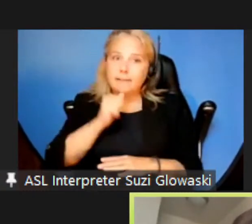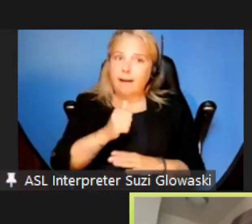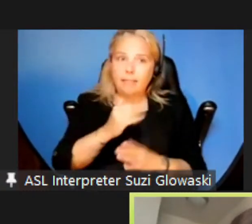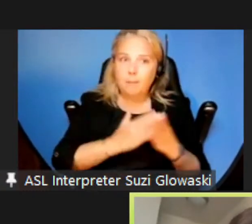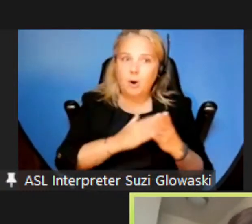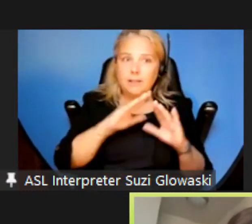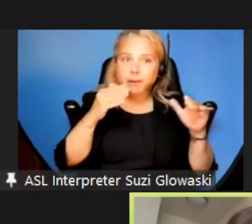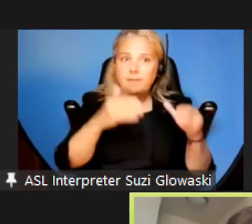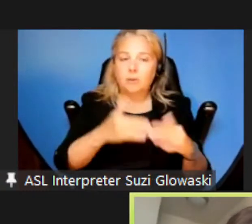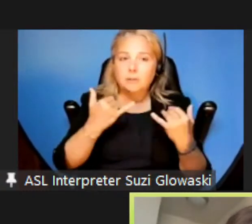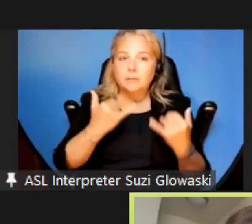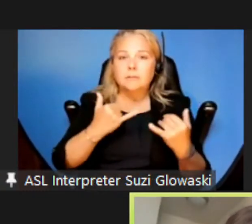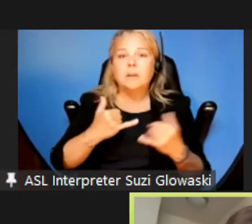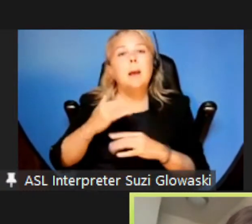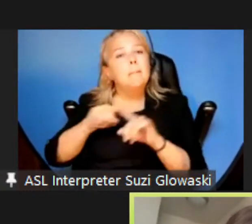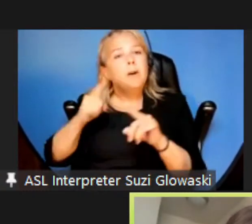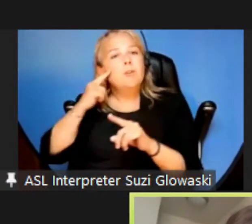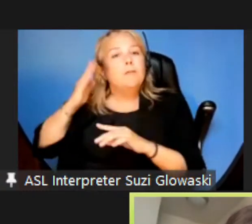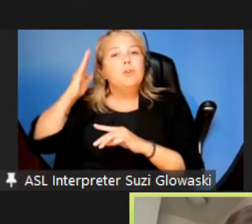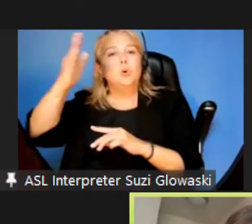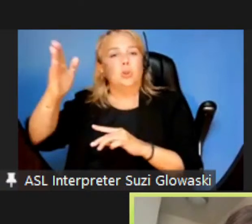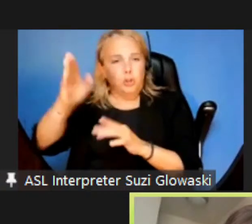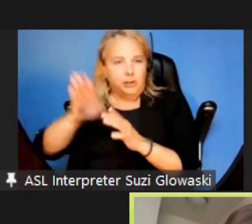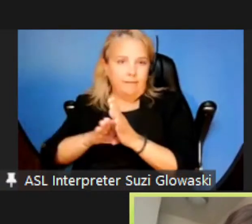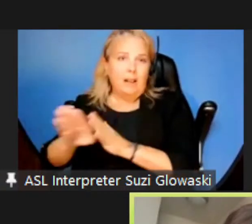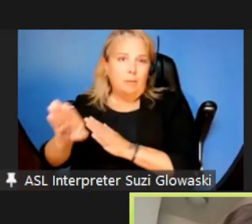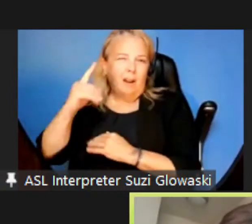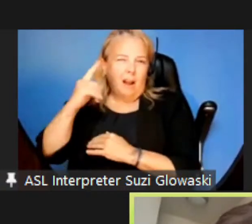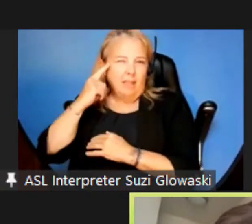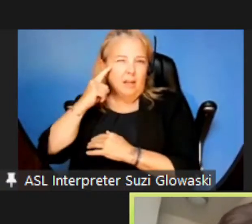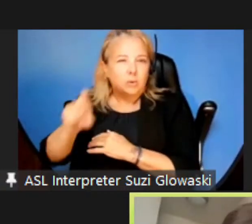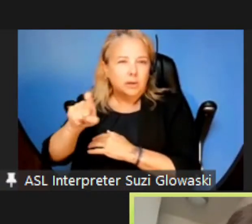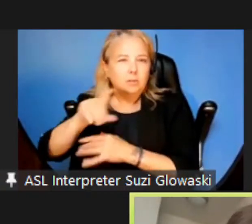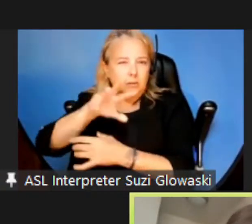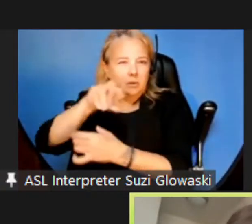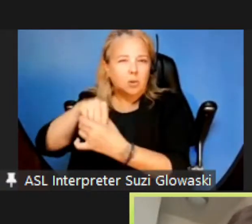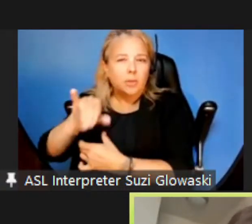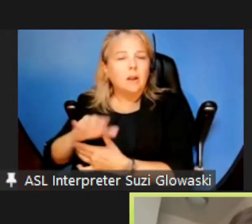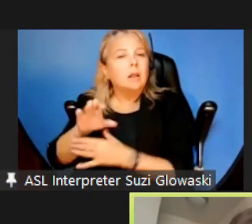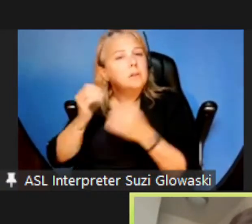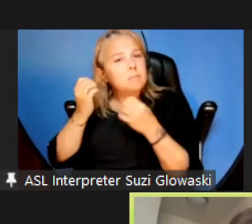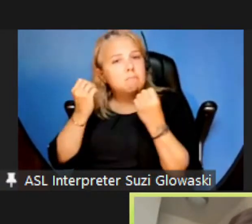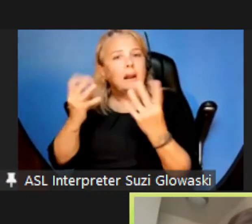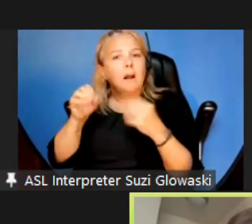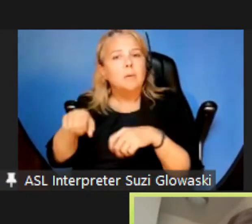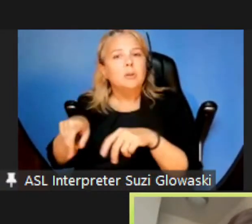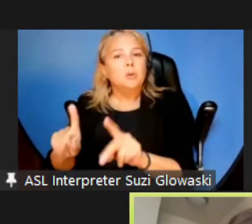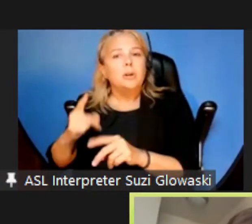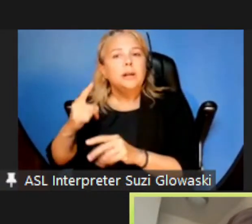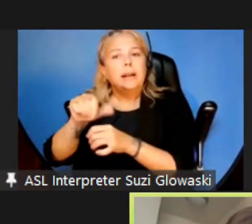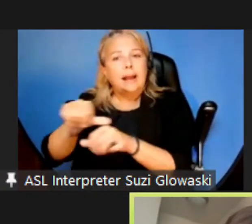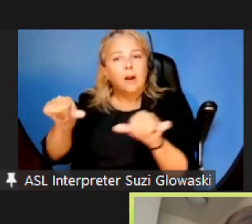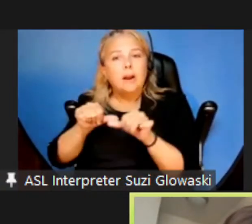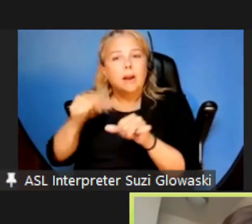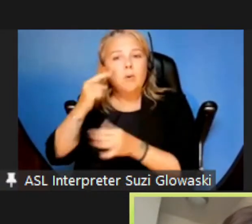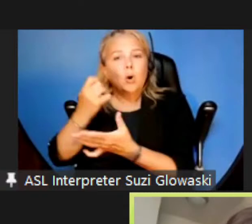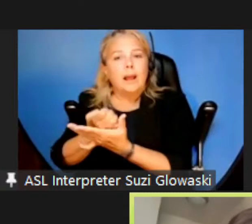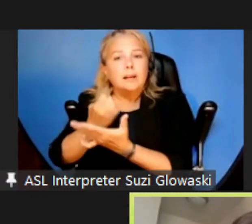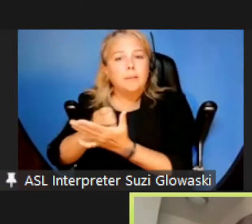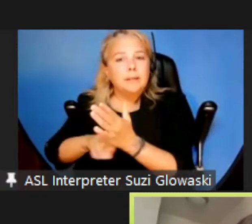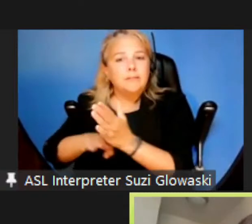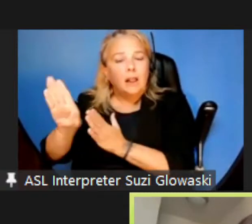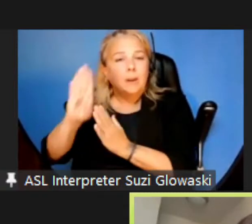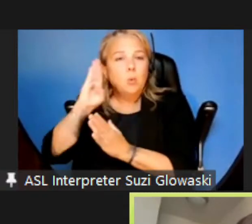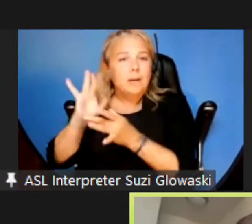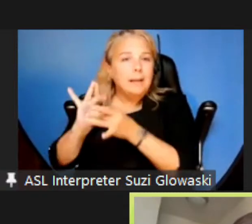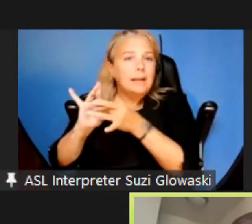for future development. I think that there is a lot of opportunity in the area for economic development. It would connect